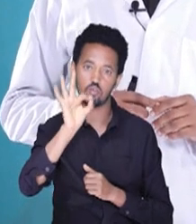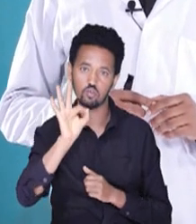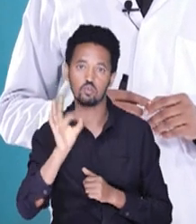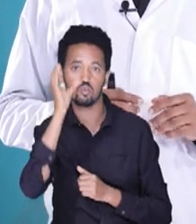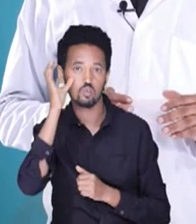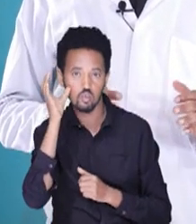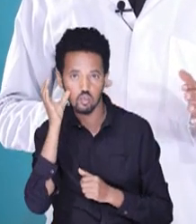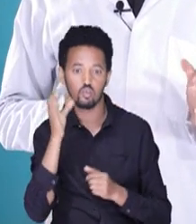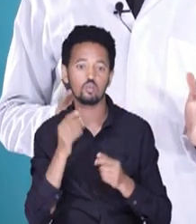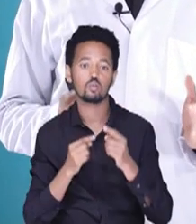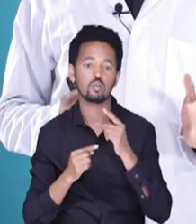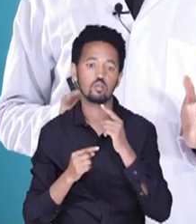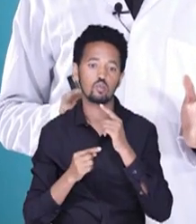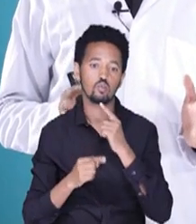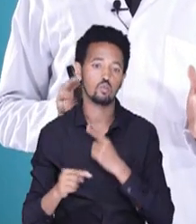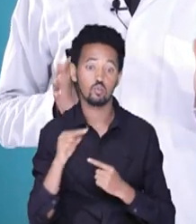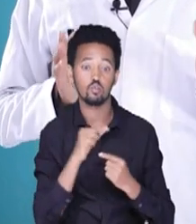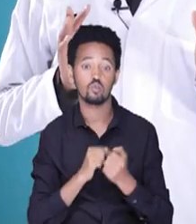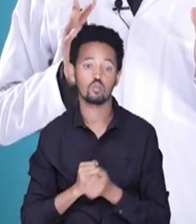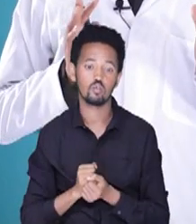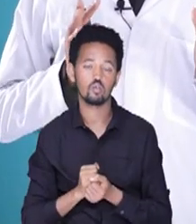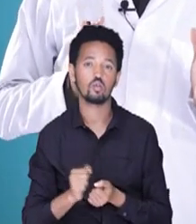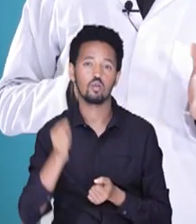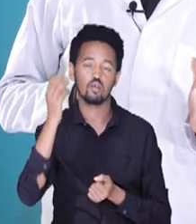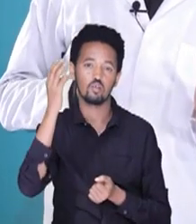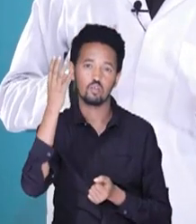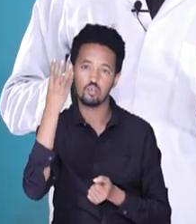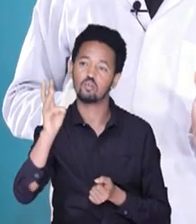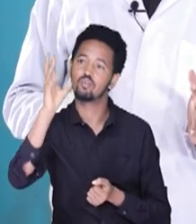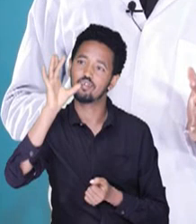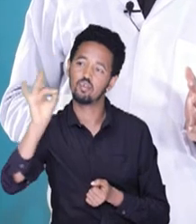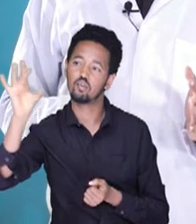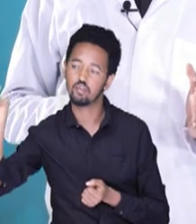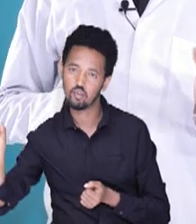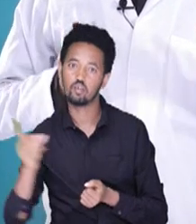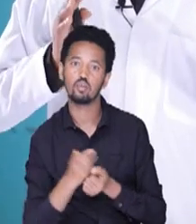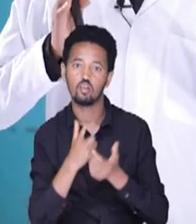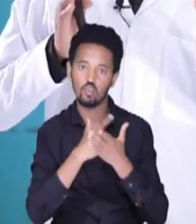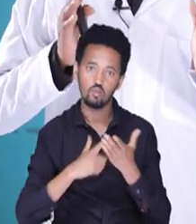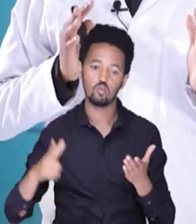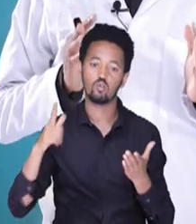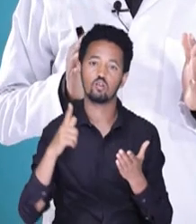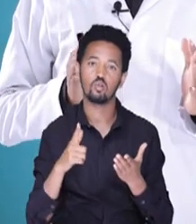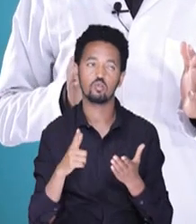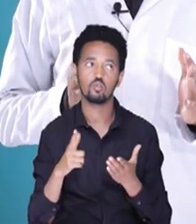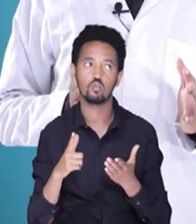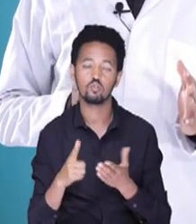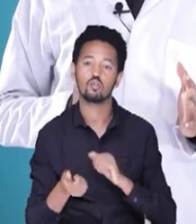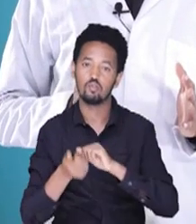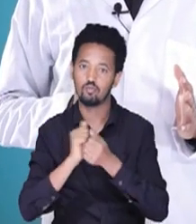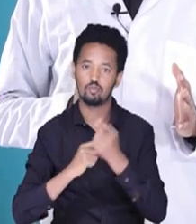1649, Charles the First was beheaded. In 1688, a glorious